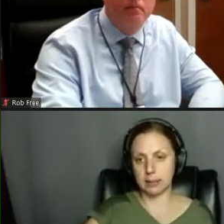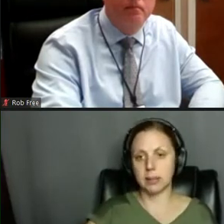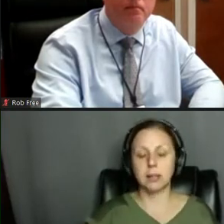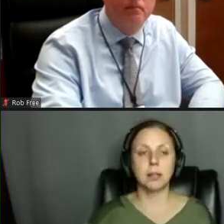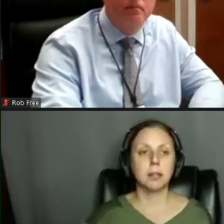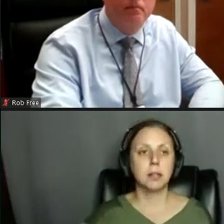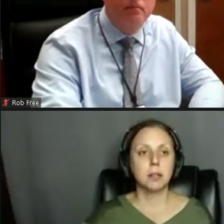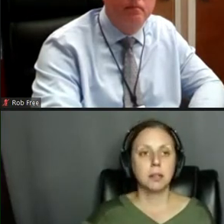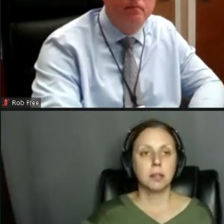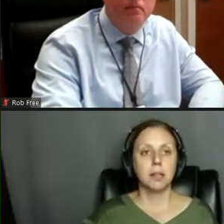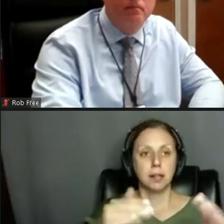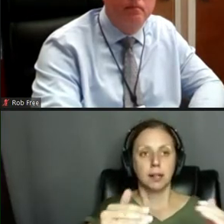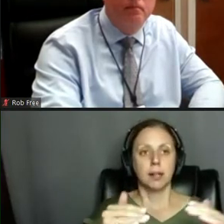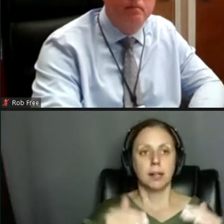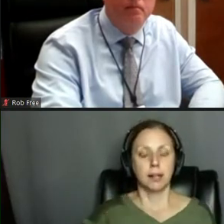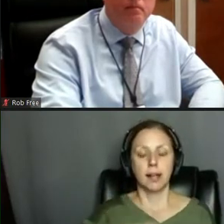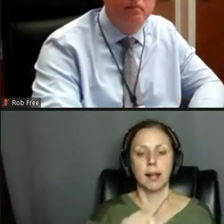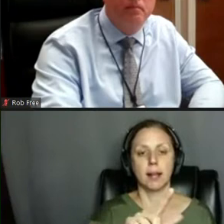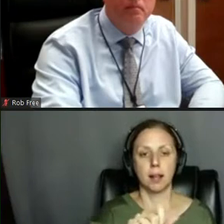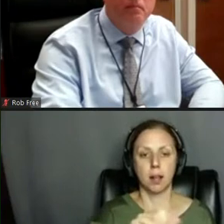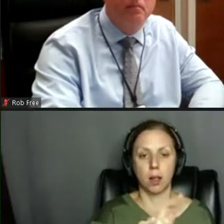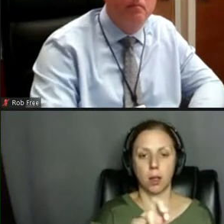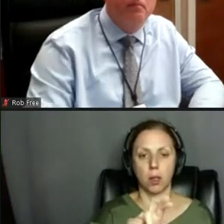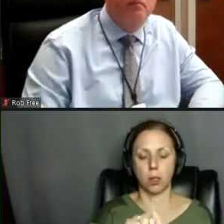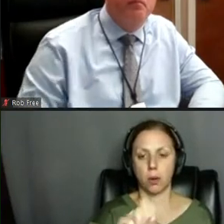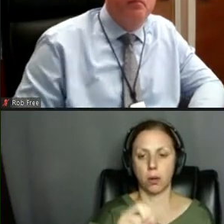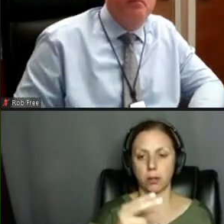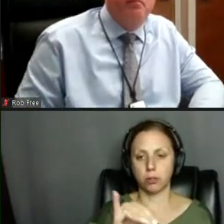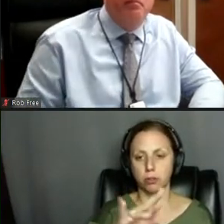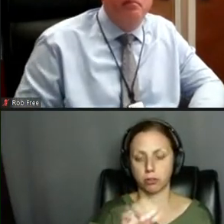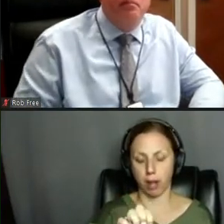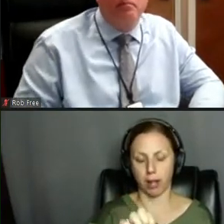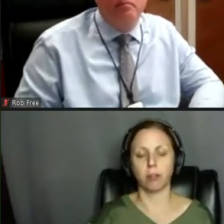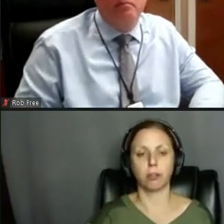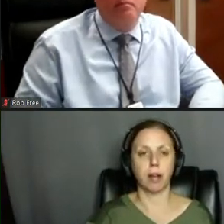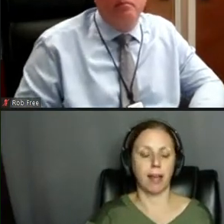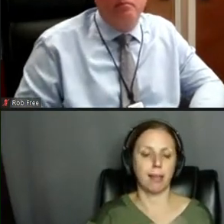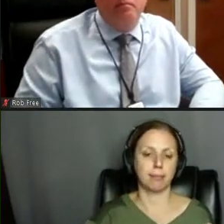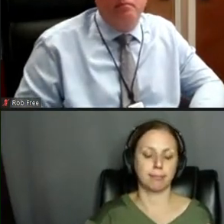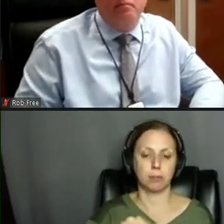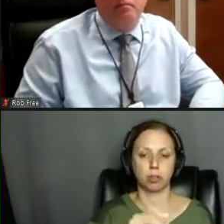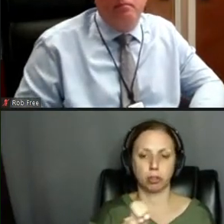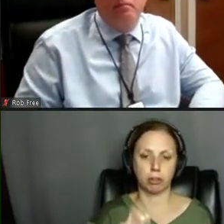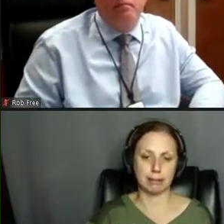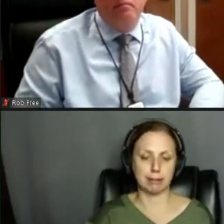So next is Lauren Shire, followed by Jason Anthony.